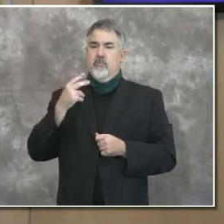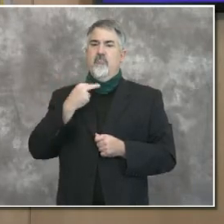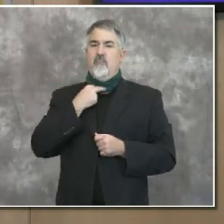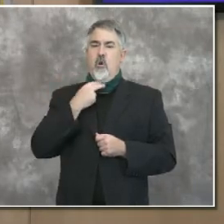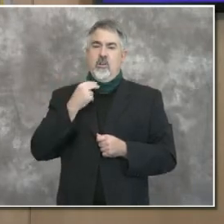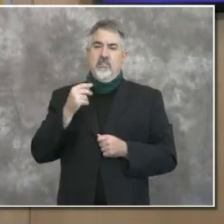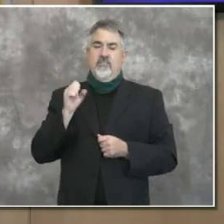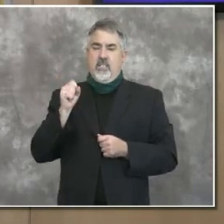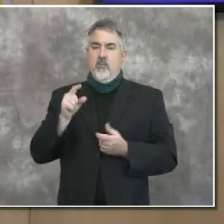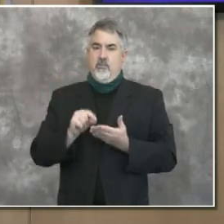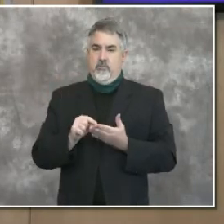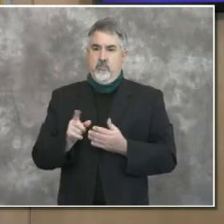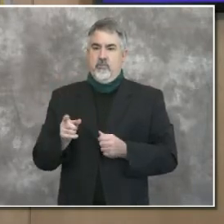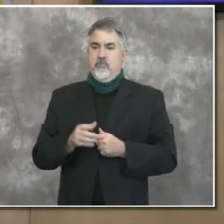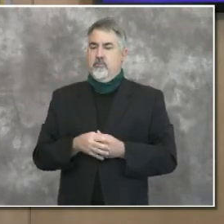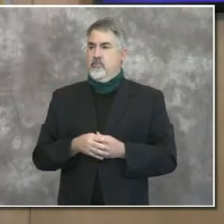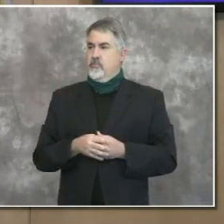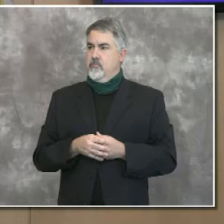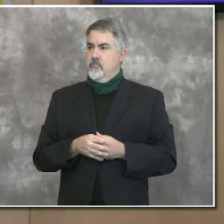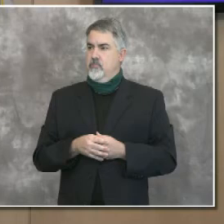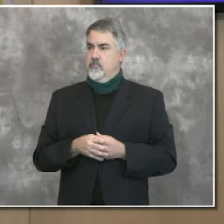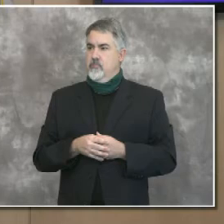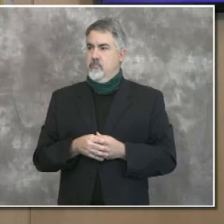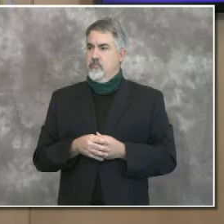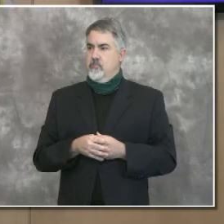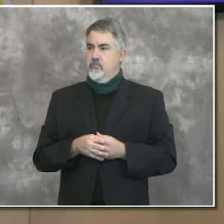state your question.